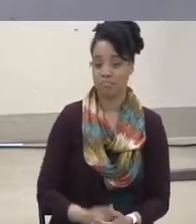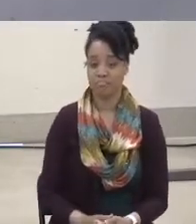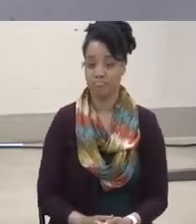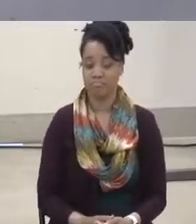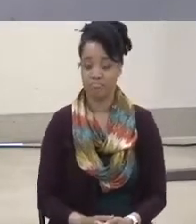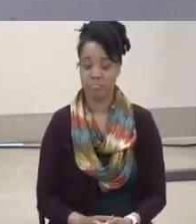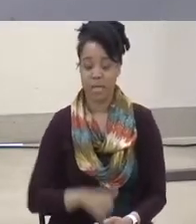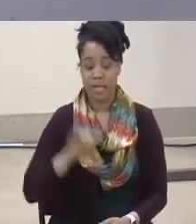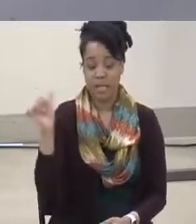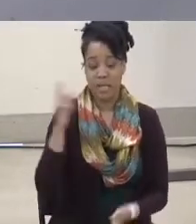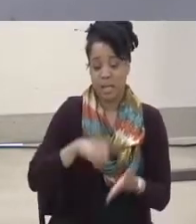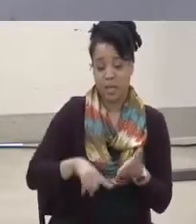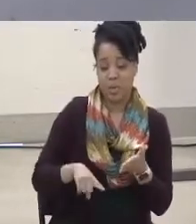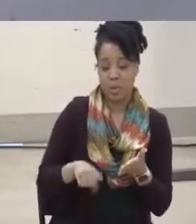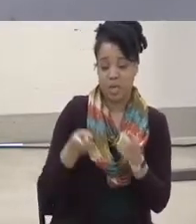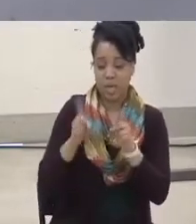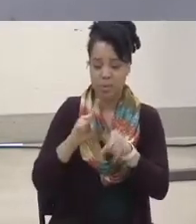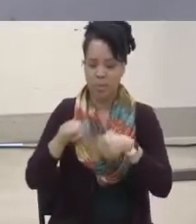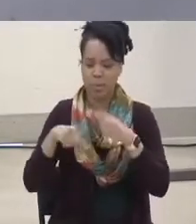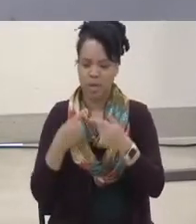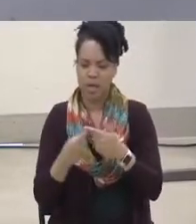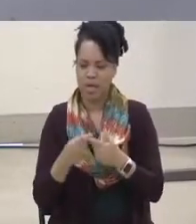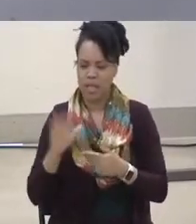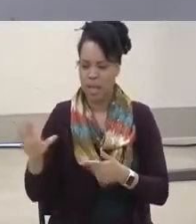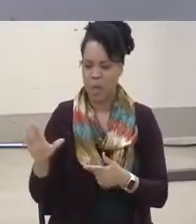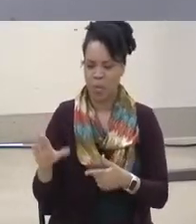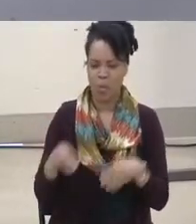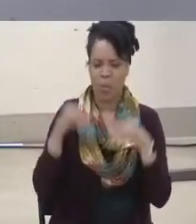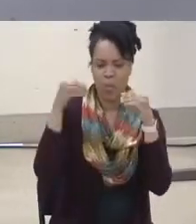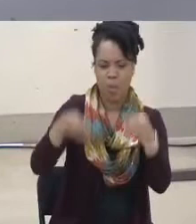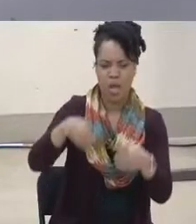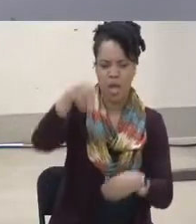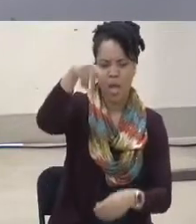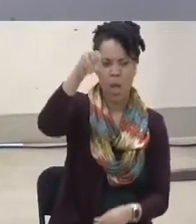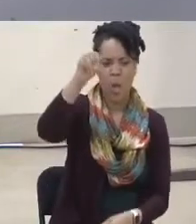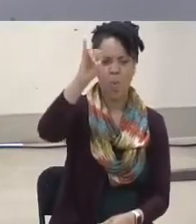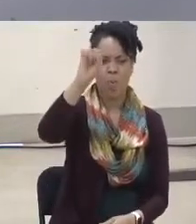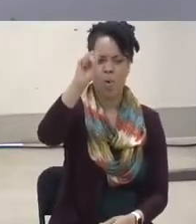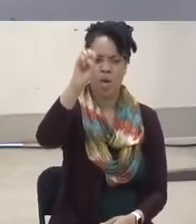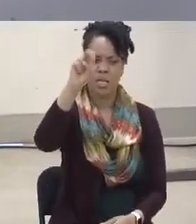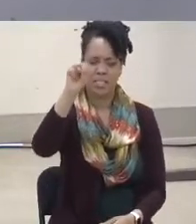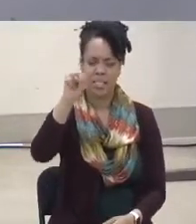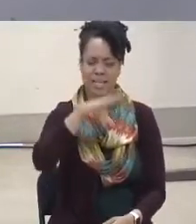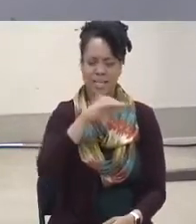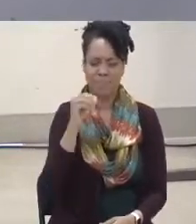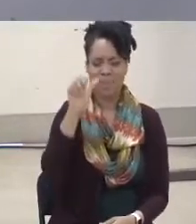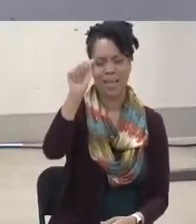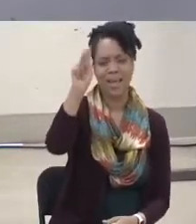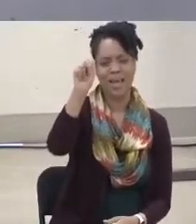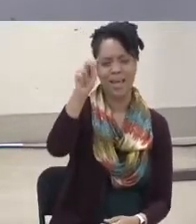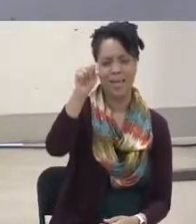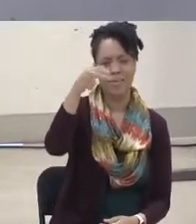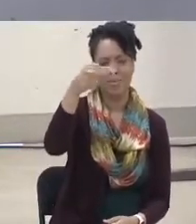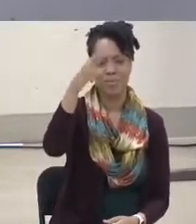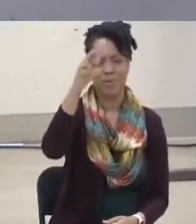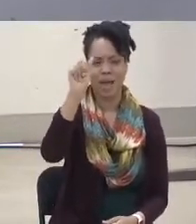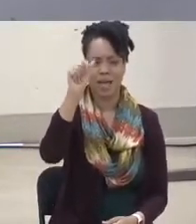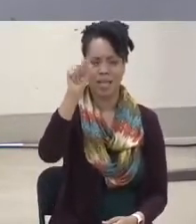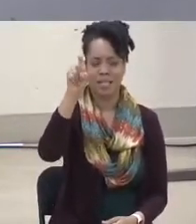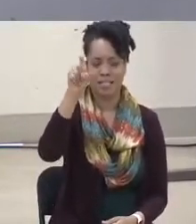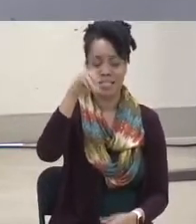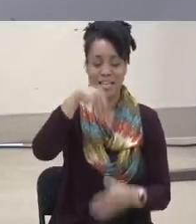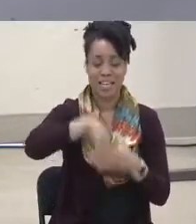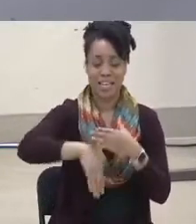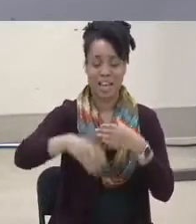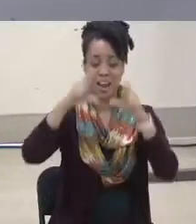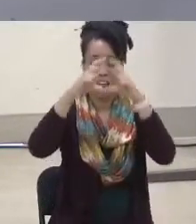what happened when they were putting poison, anthrax, in envelopes. o cuando estaban poniendo veneno, anthrax, en los